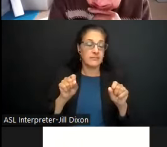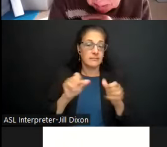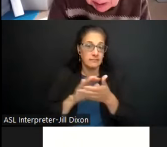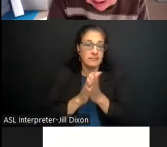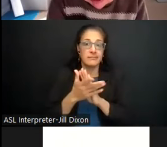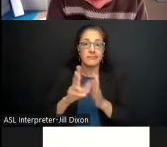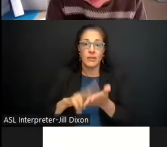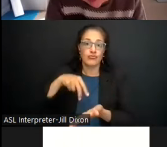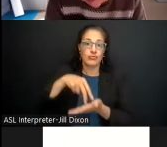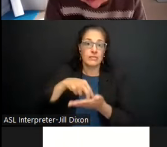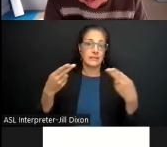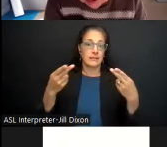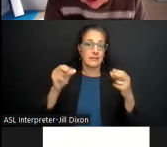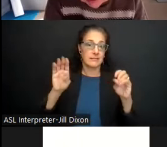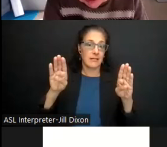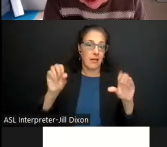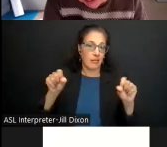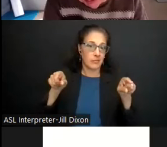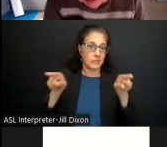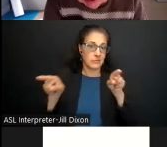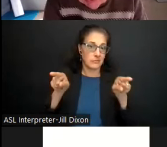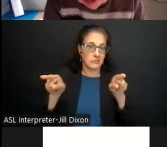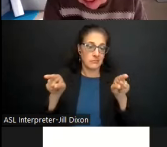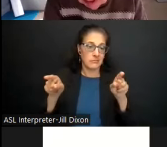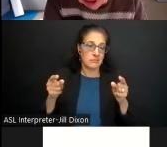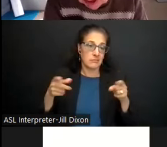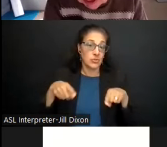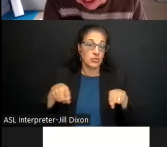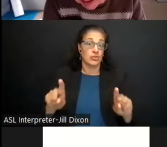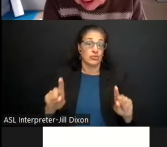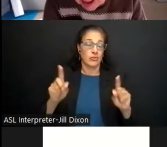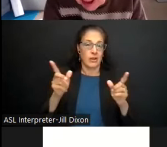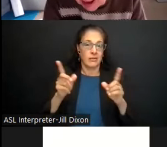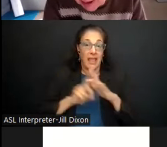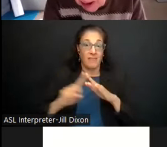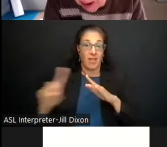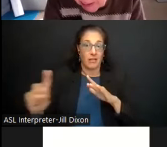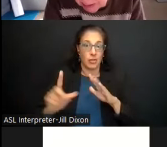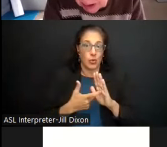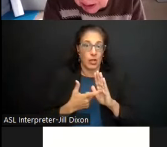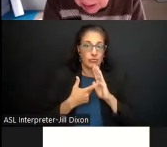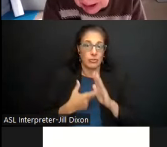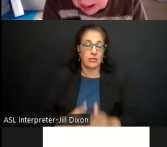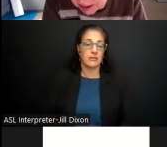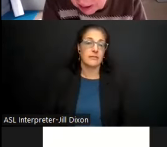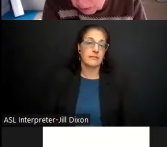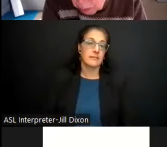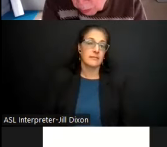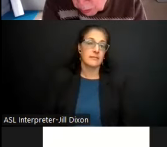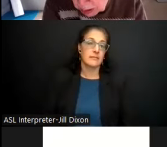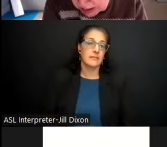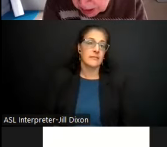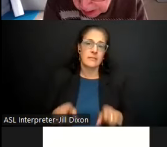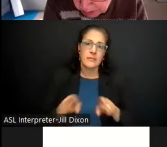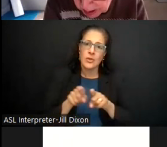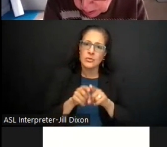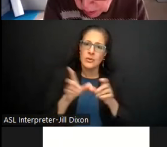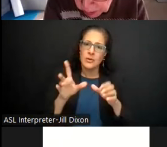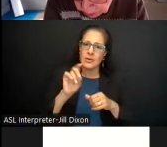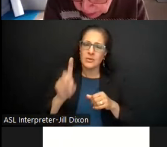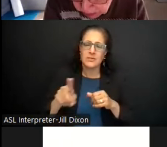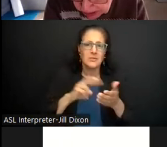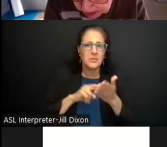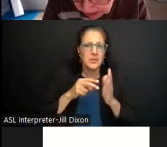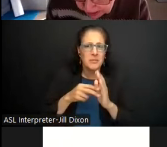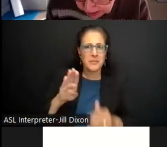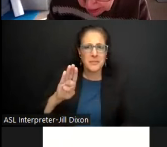resilience hubs in times when evacuation is needed. I would also like to ask what is meant by